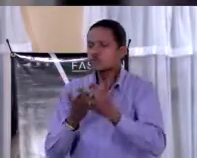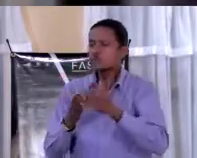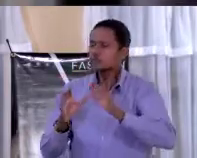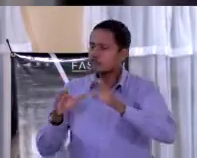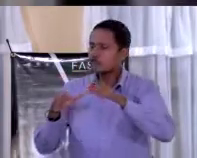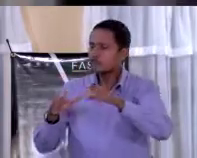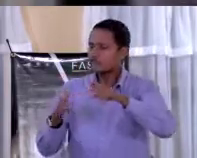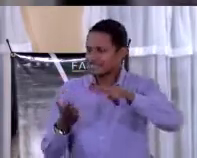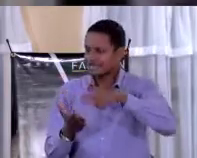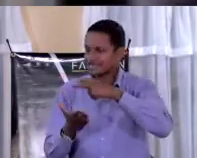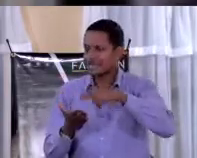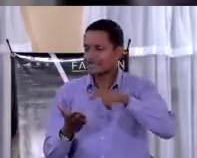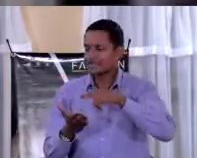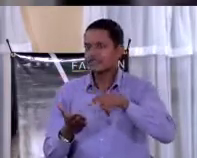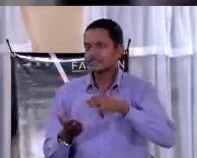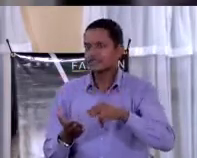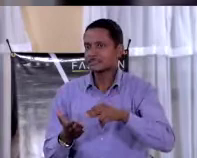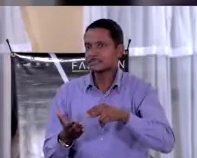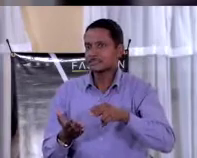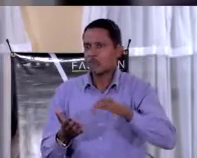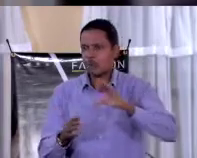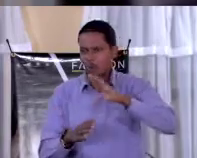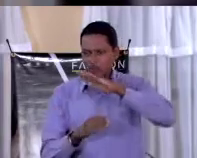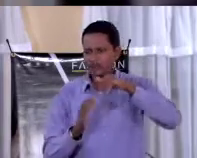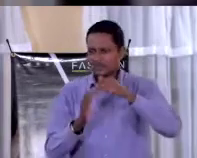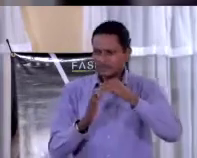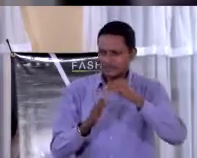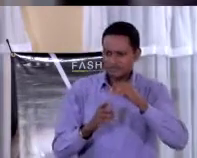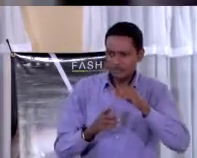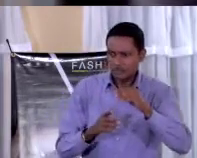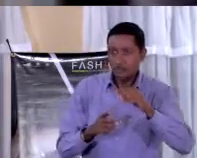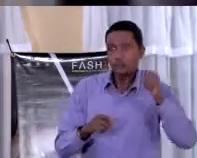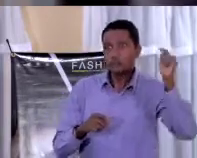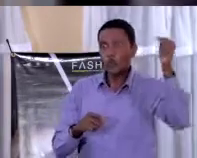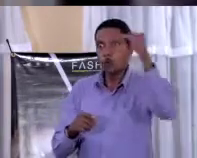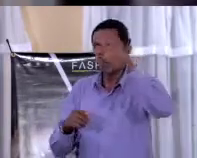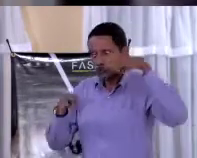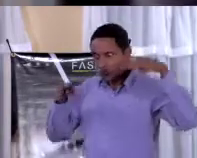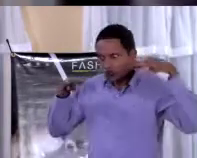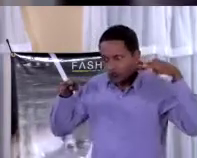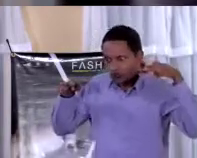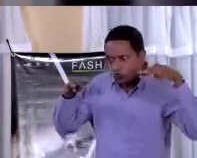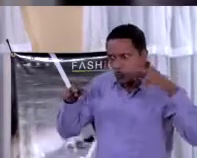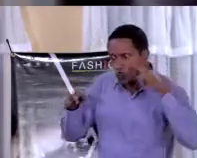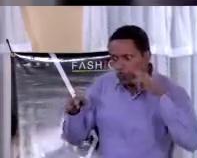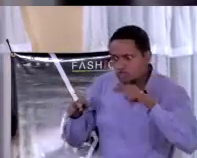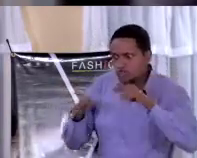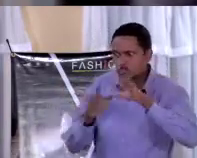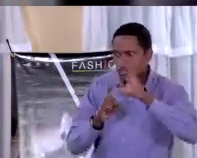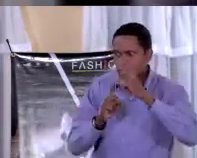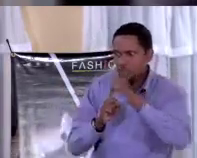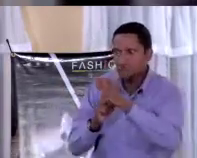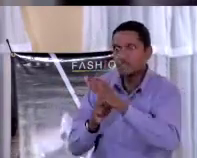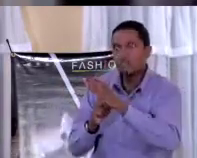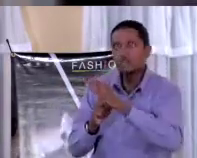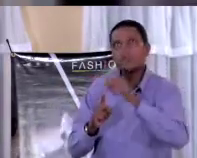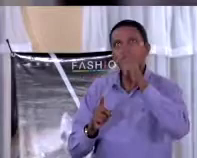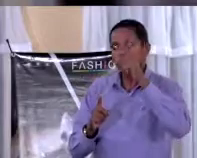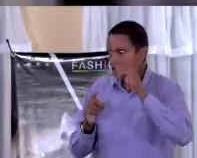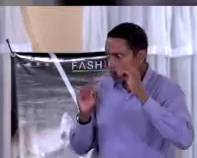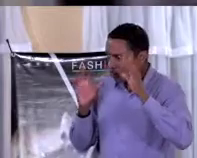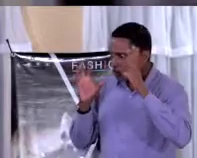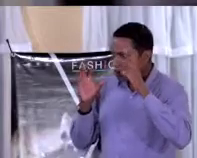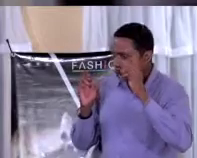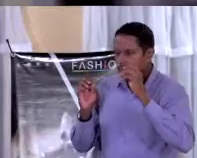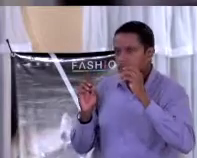fascinated. I met Jean-Paul Gaultier in Martinique. He said, where else would I go for inspiration? I say, inspiration is plagiarism. But he wasn't seeing